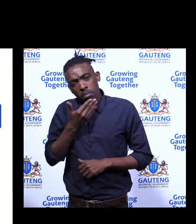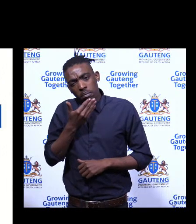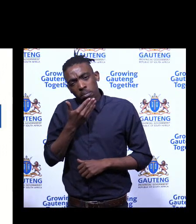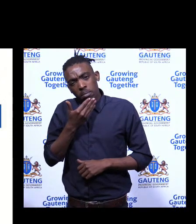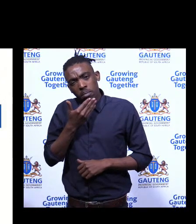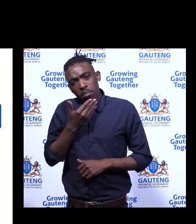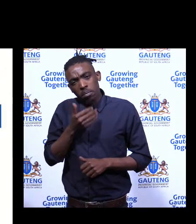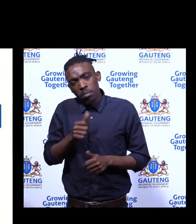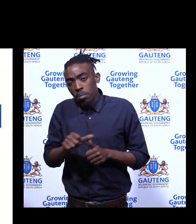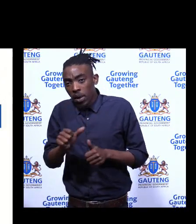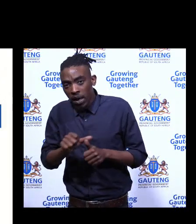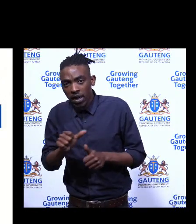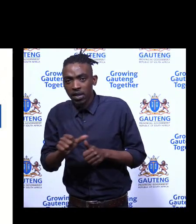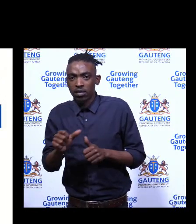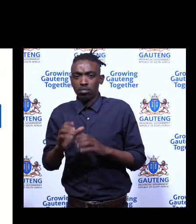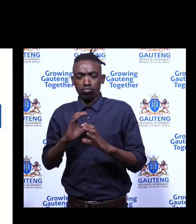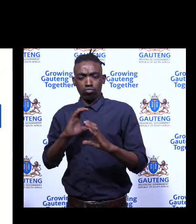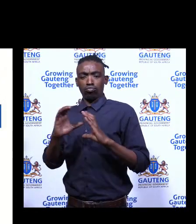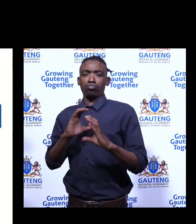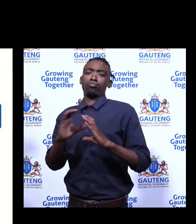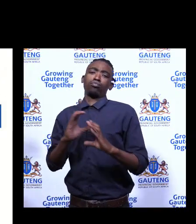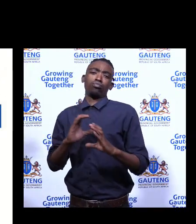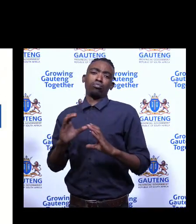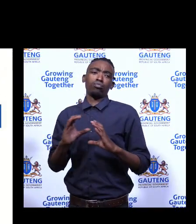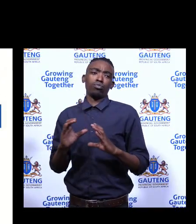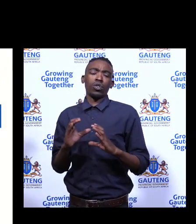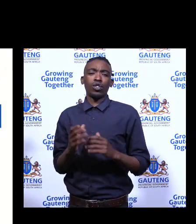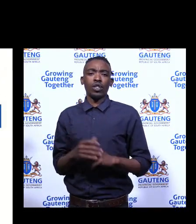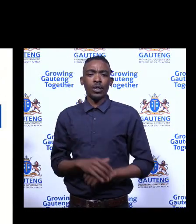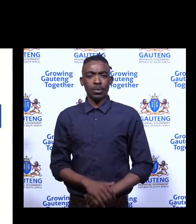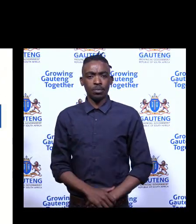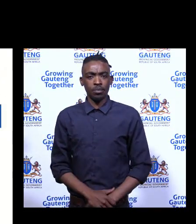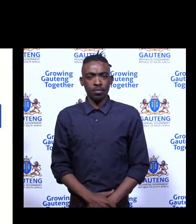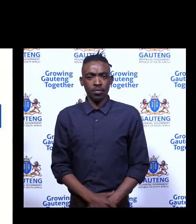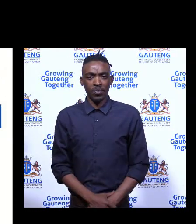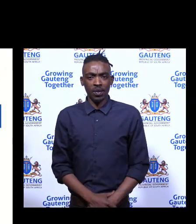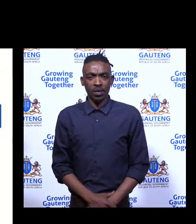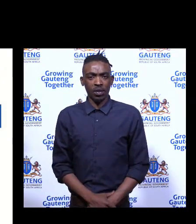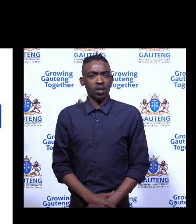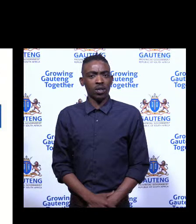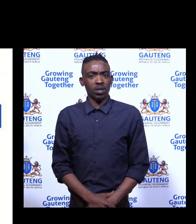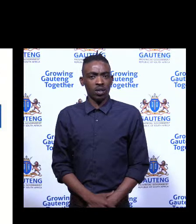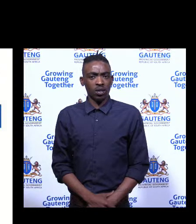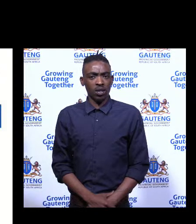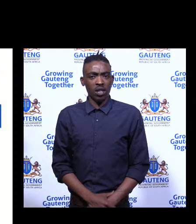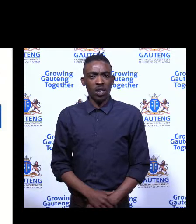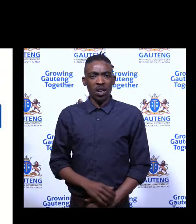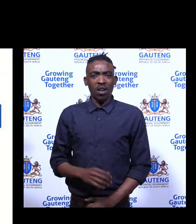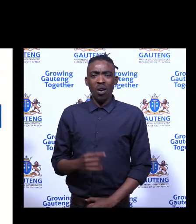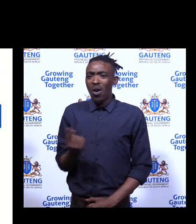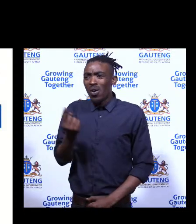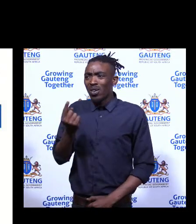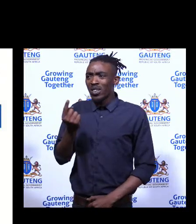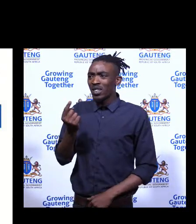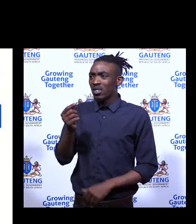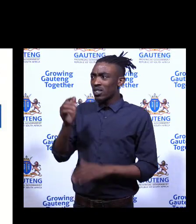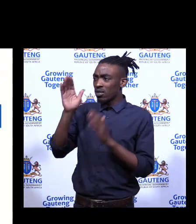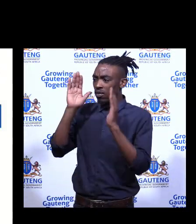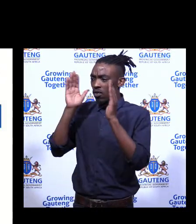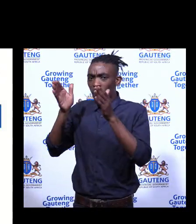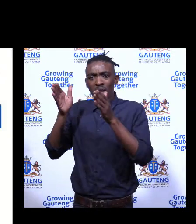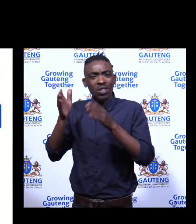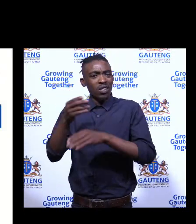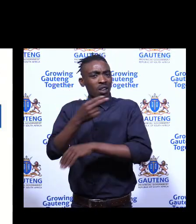strong communication strategy, which is not only to the healthcare personnel, but also to